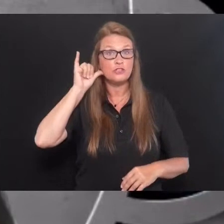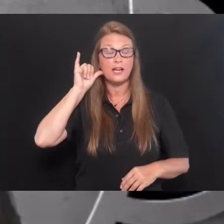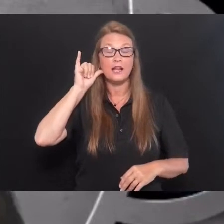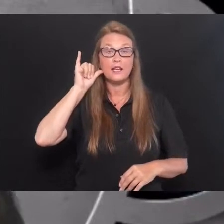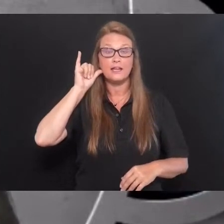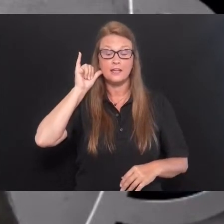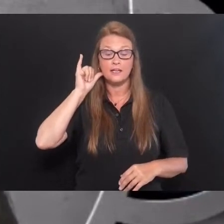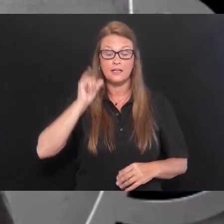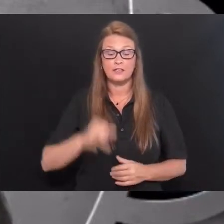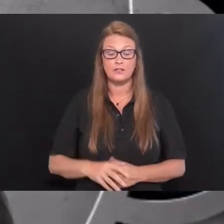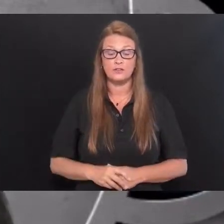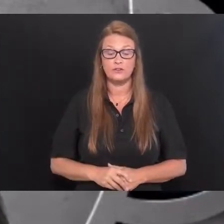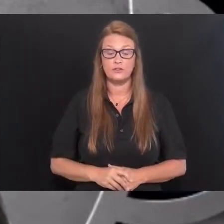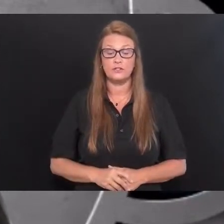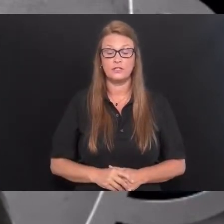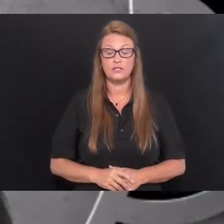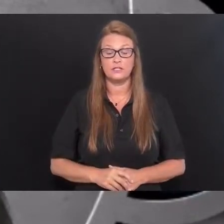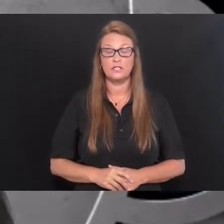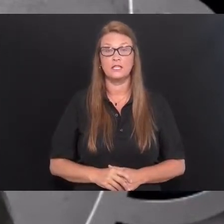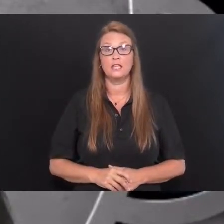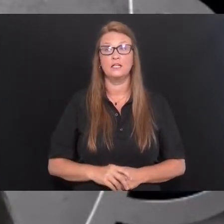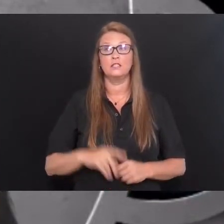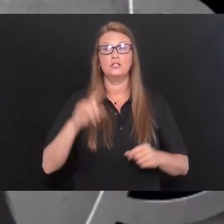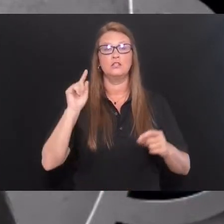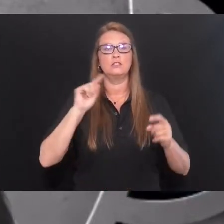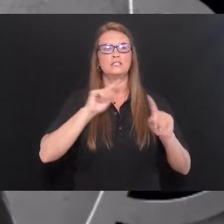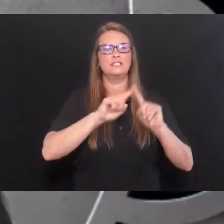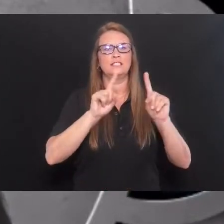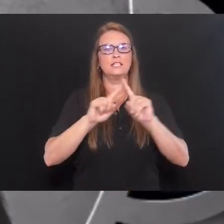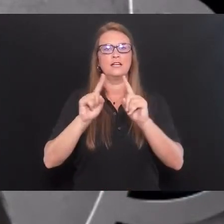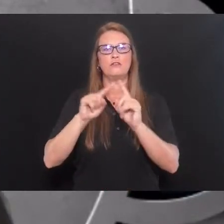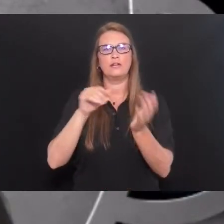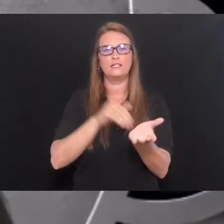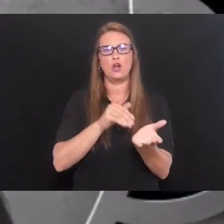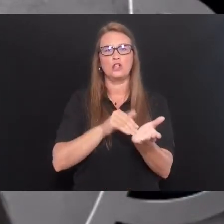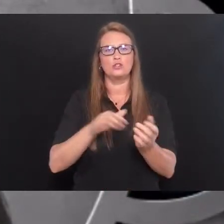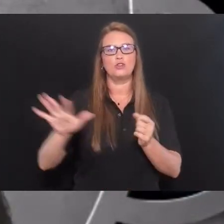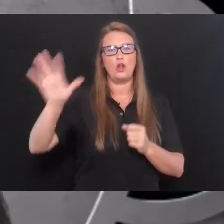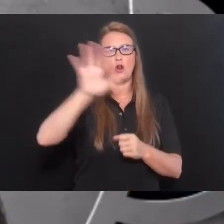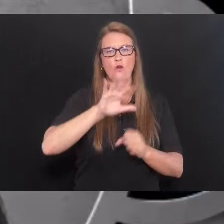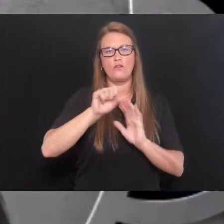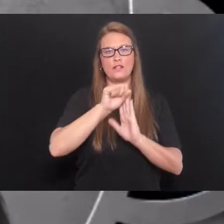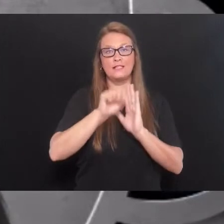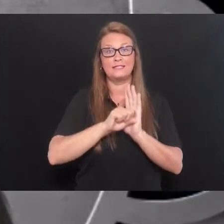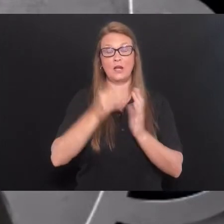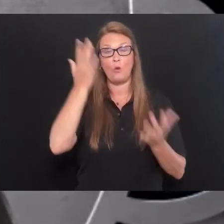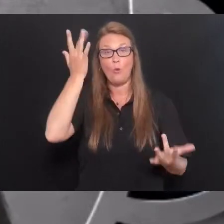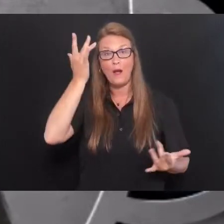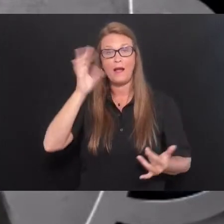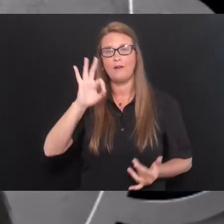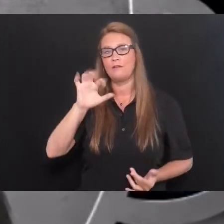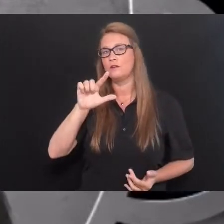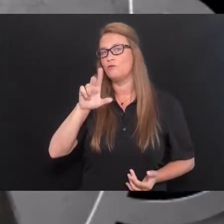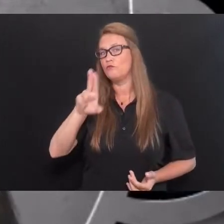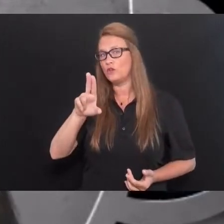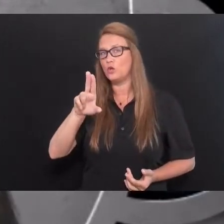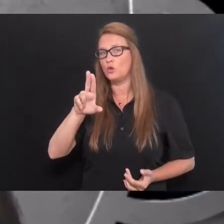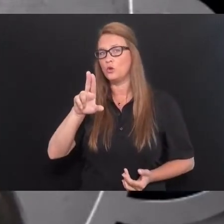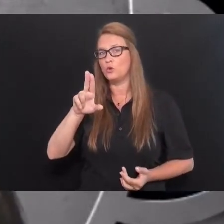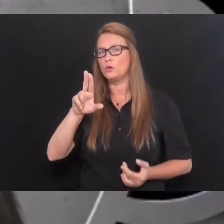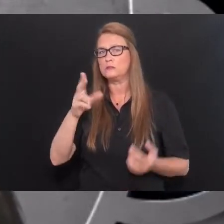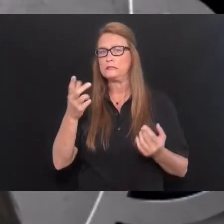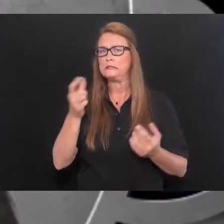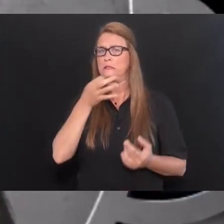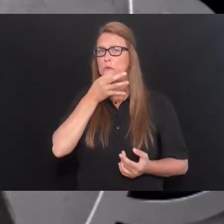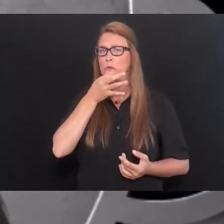and physicians across the state. Flu season is coming up, and we do want to remind everyone that you can take the flu vaccine as